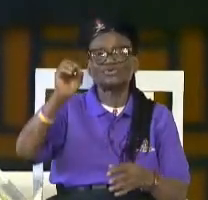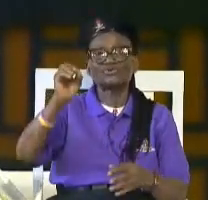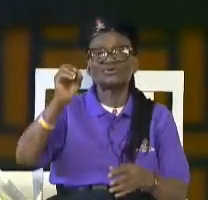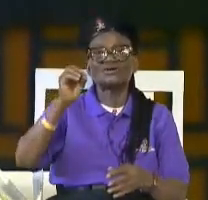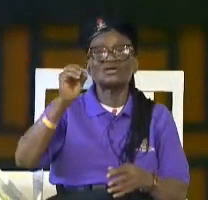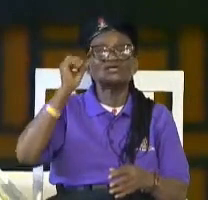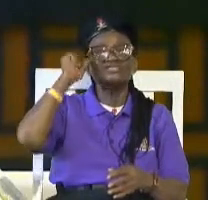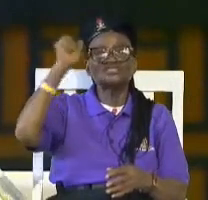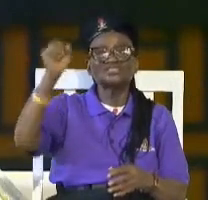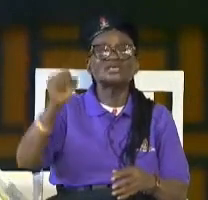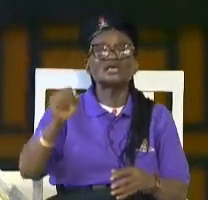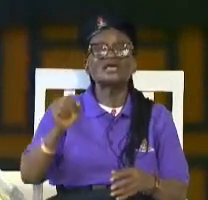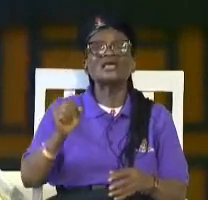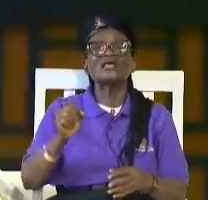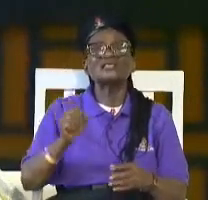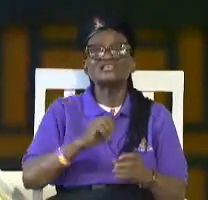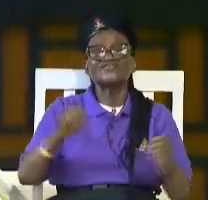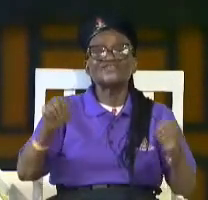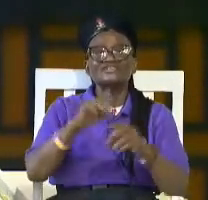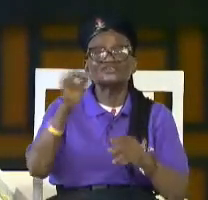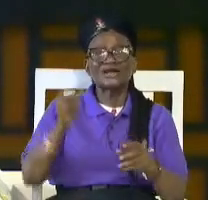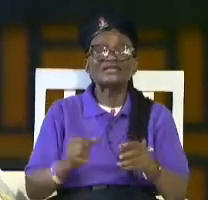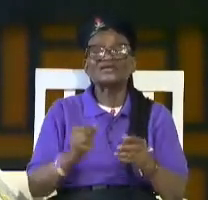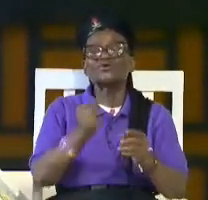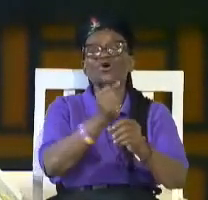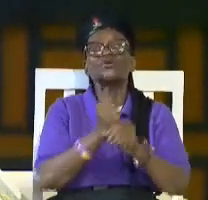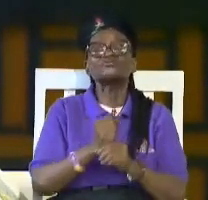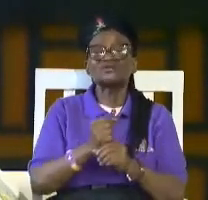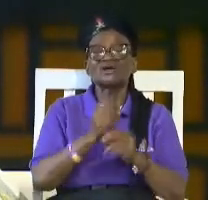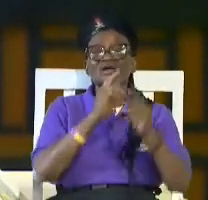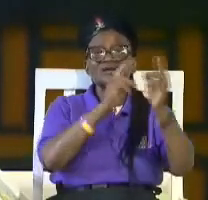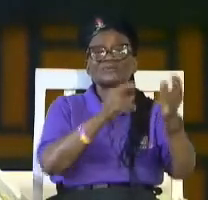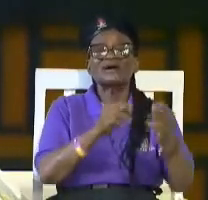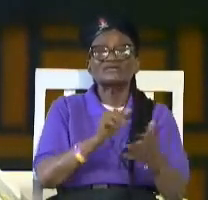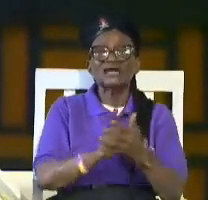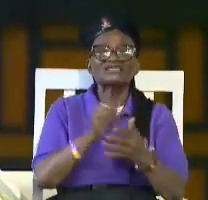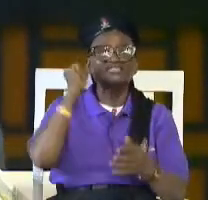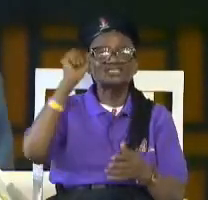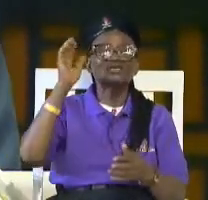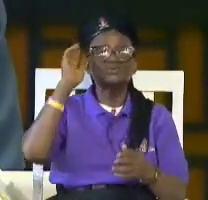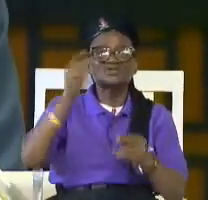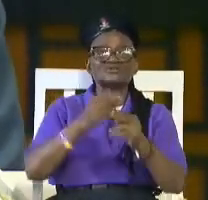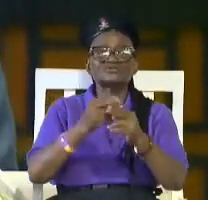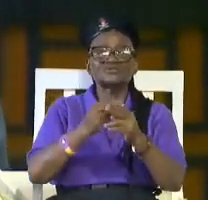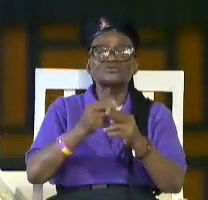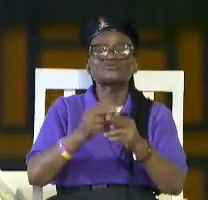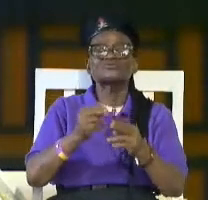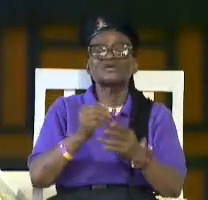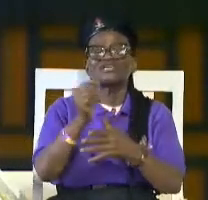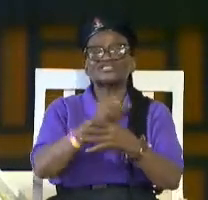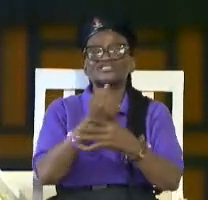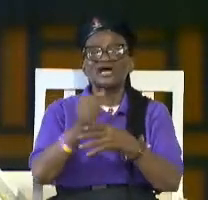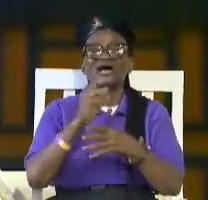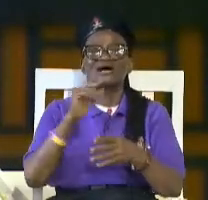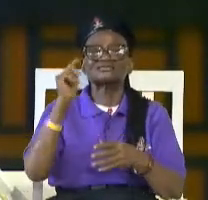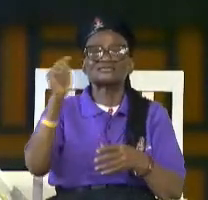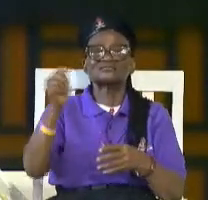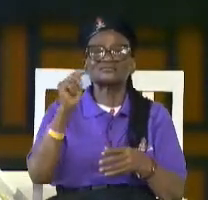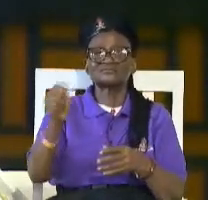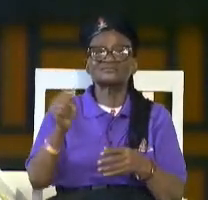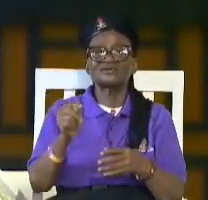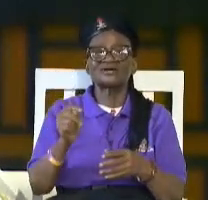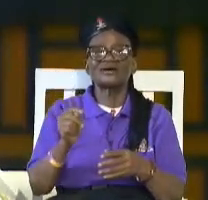She subsequently got a reply that she will soon share her testimonies. Miraculously, the pains